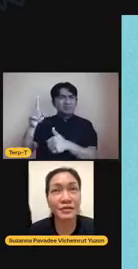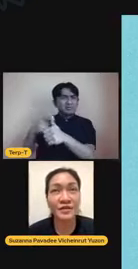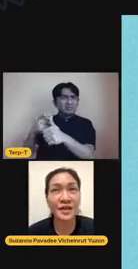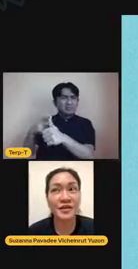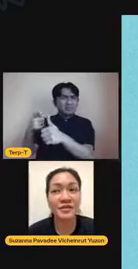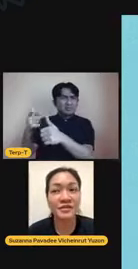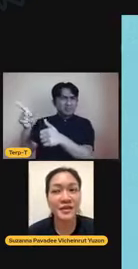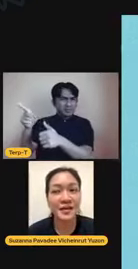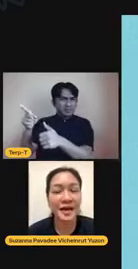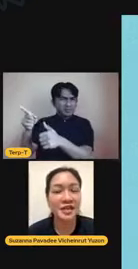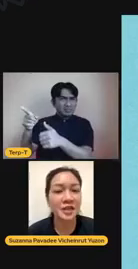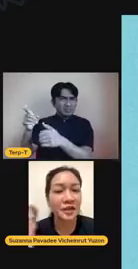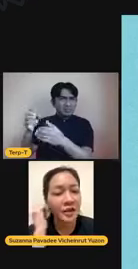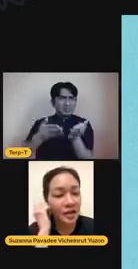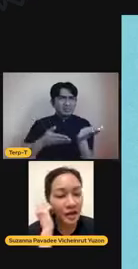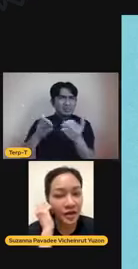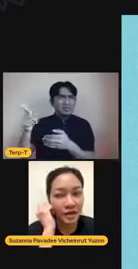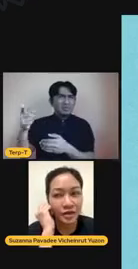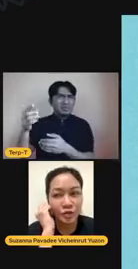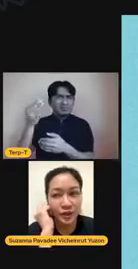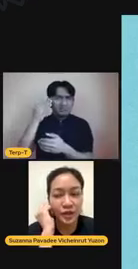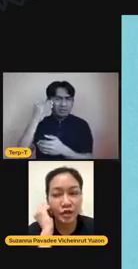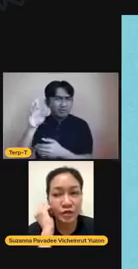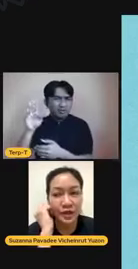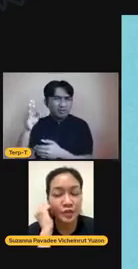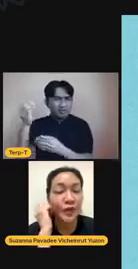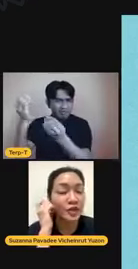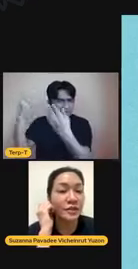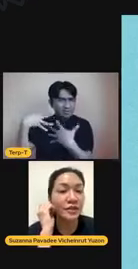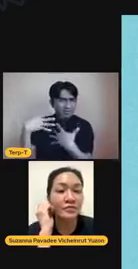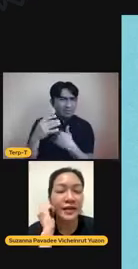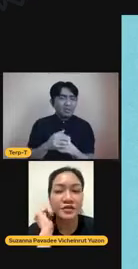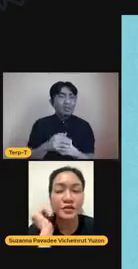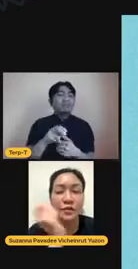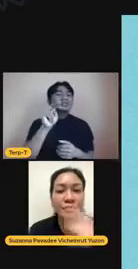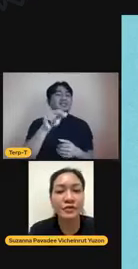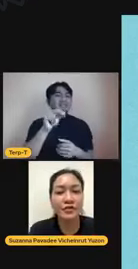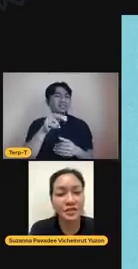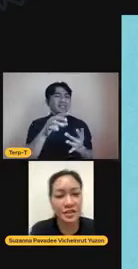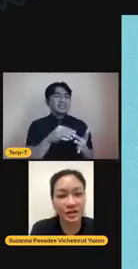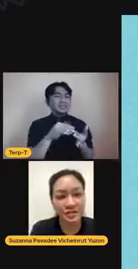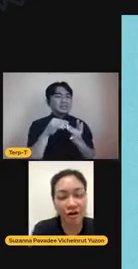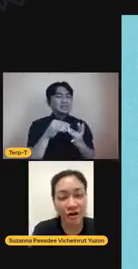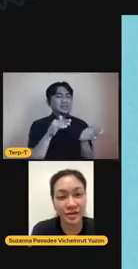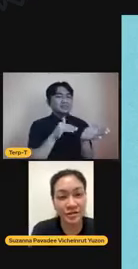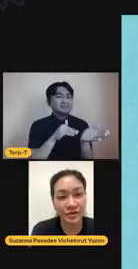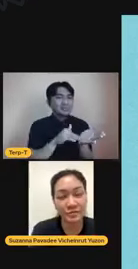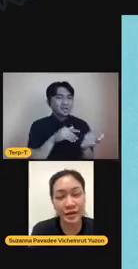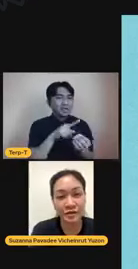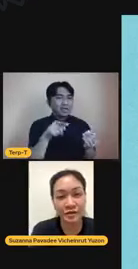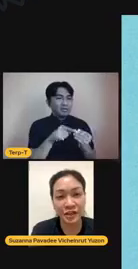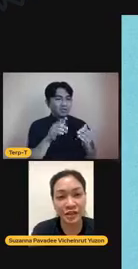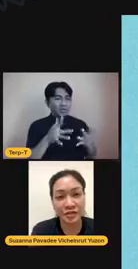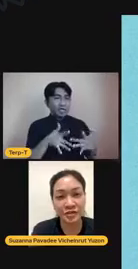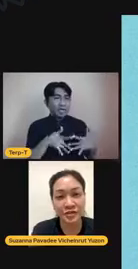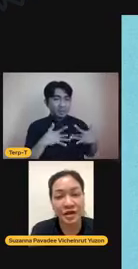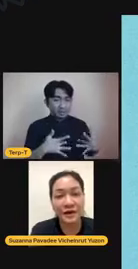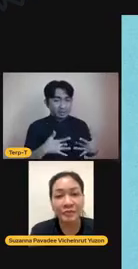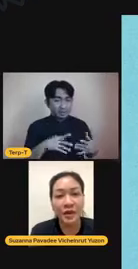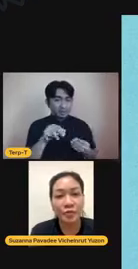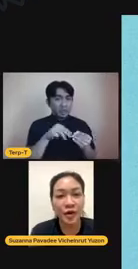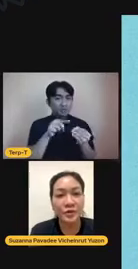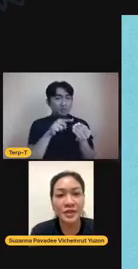pedias that we'd taken her didn't catch it? It's really, you need specialists for that. So at the first year is the hardest for the medical